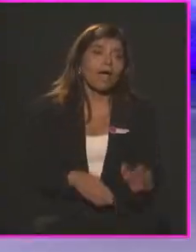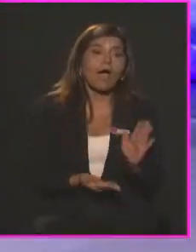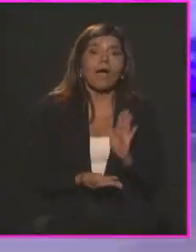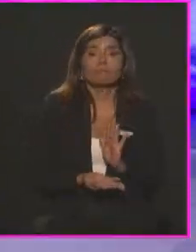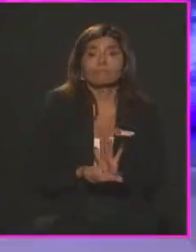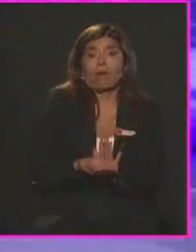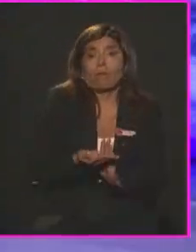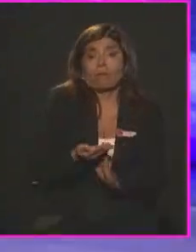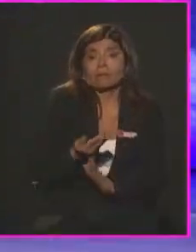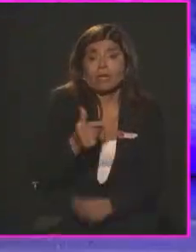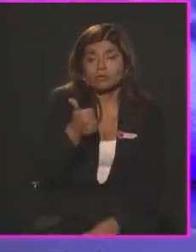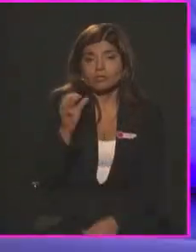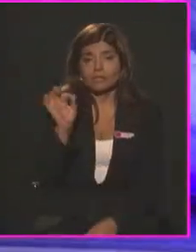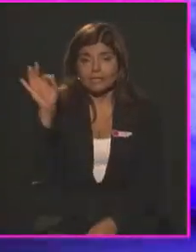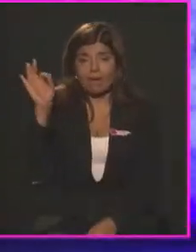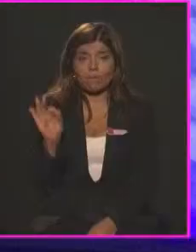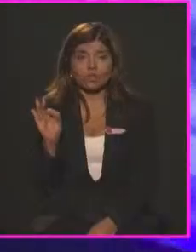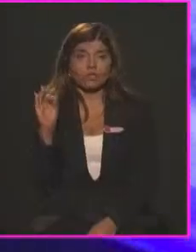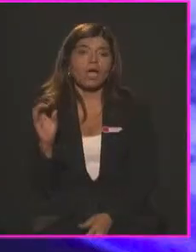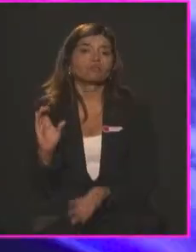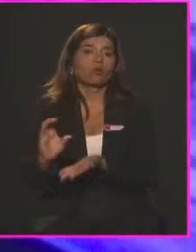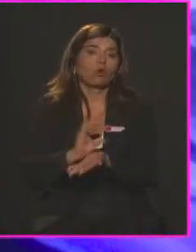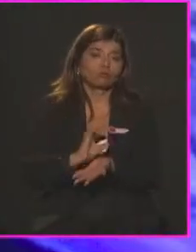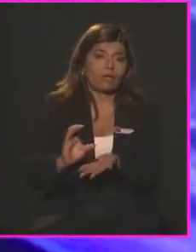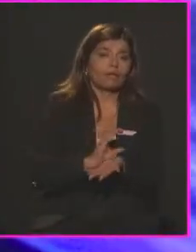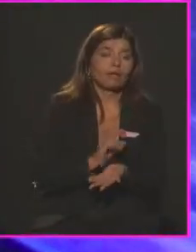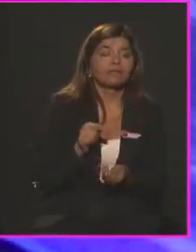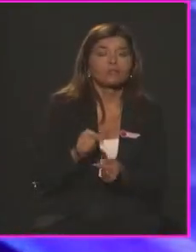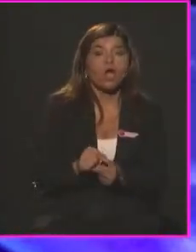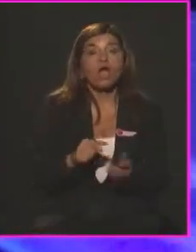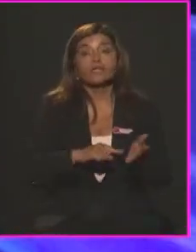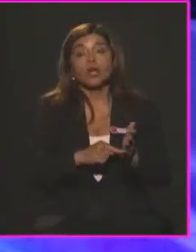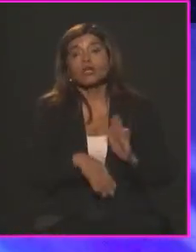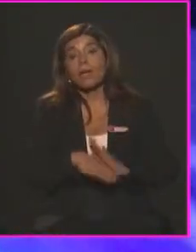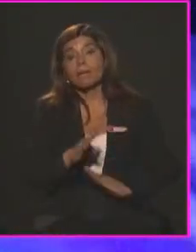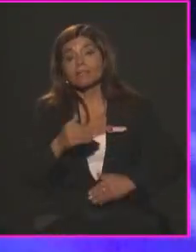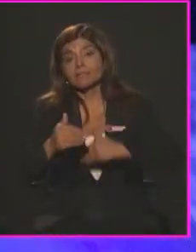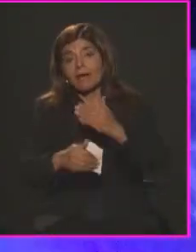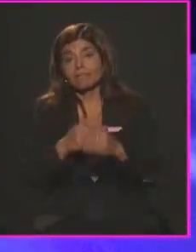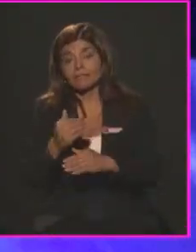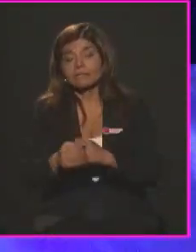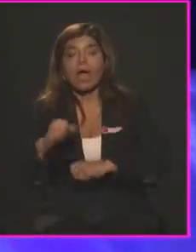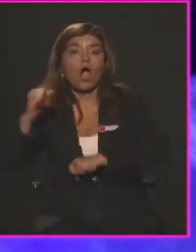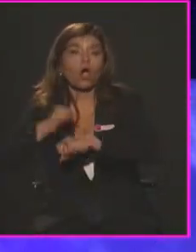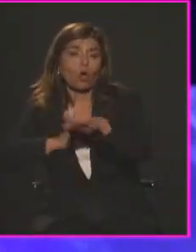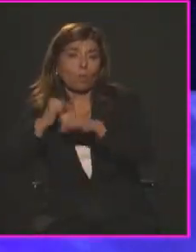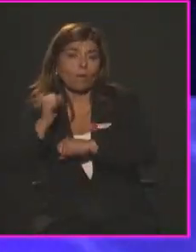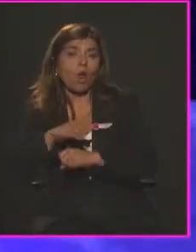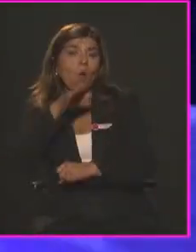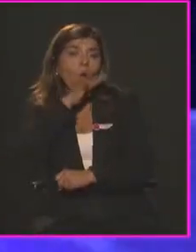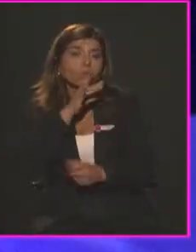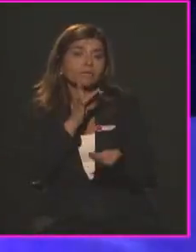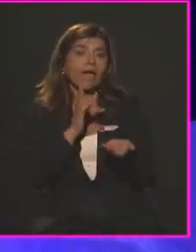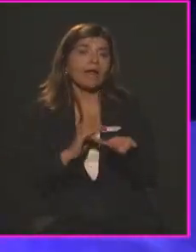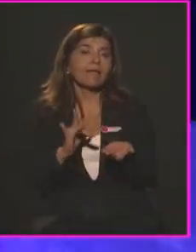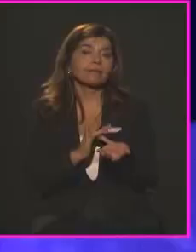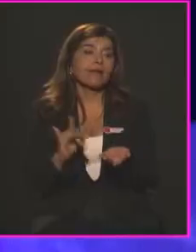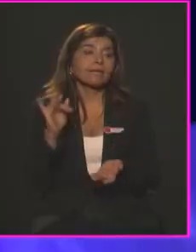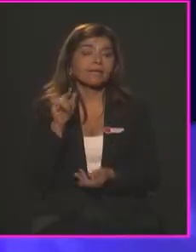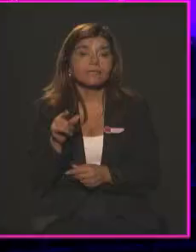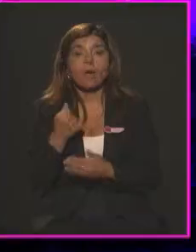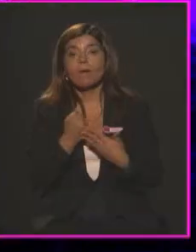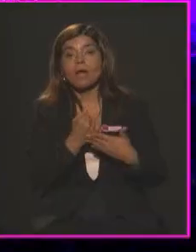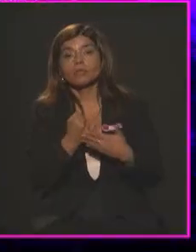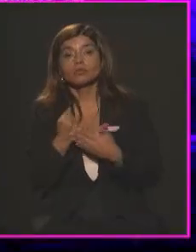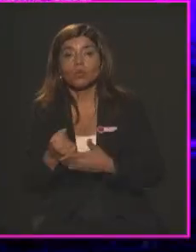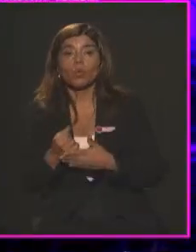More high-tech, there's a company called Afresh. They use AI to help grocery stores better predict